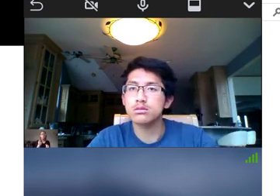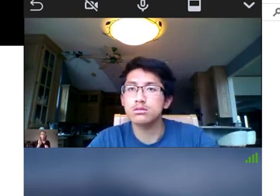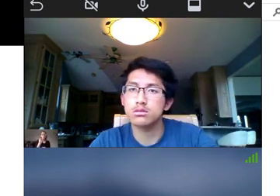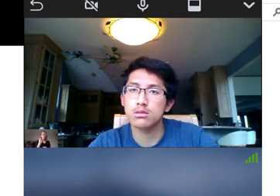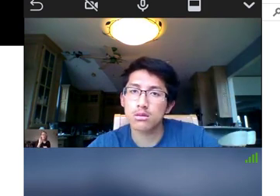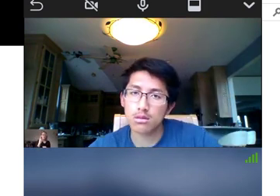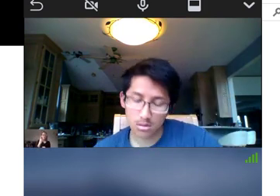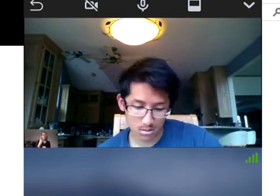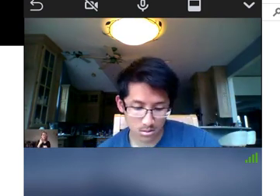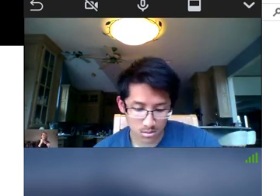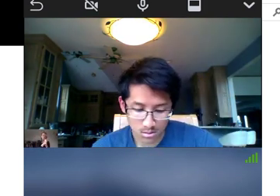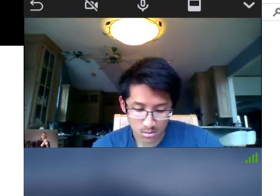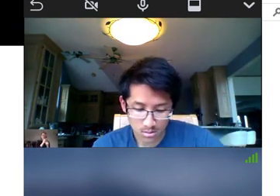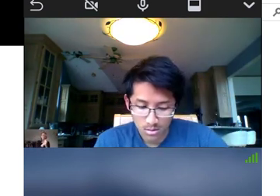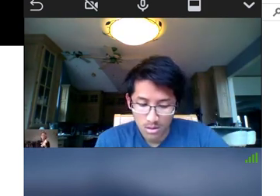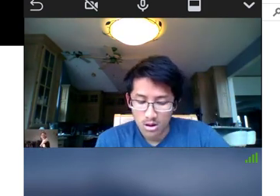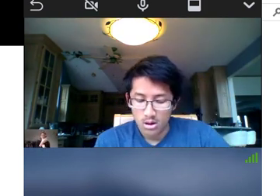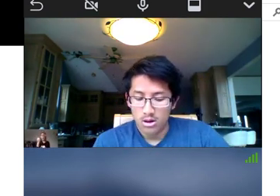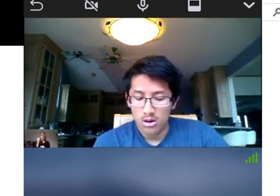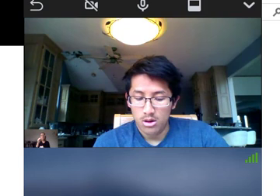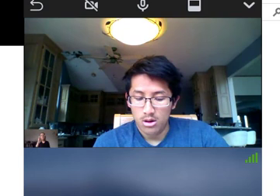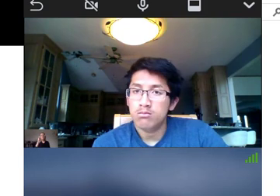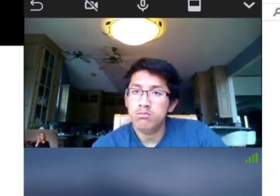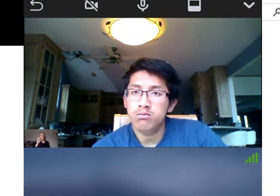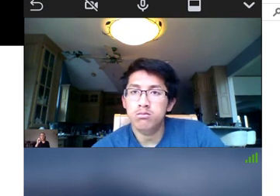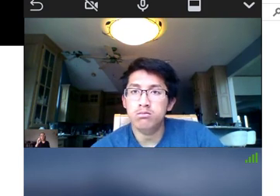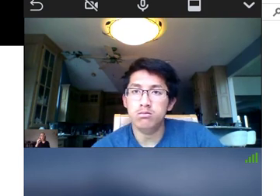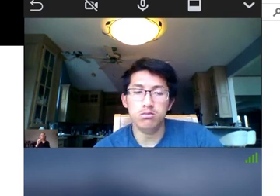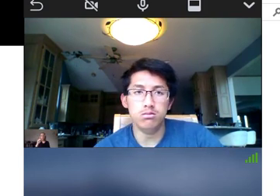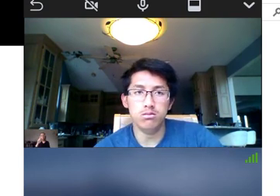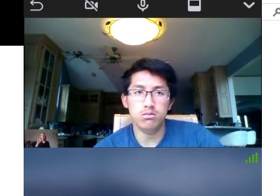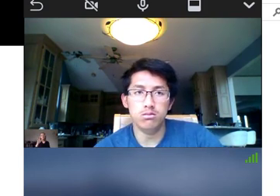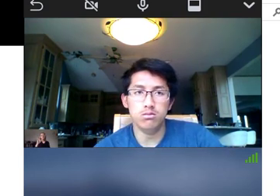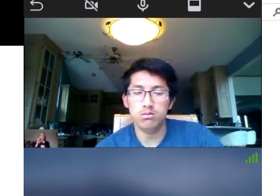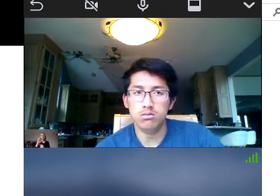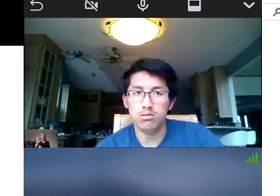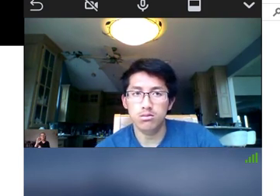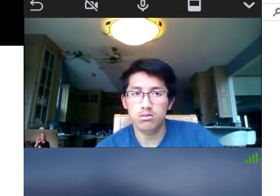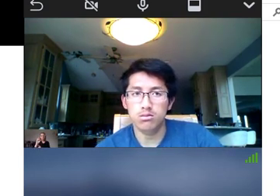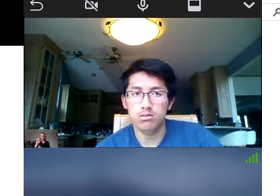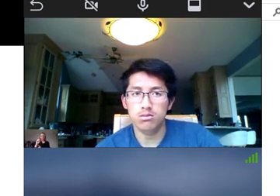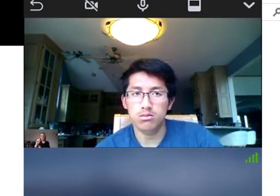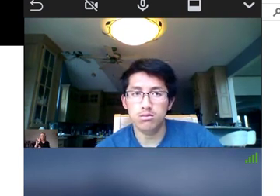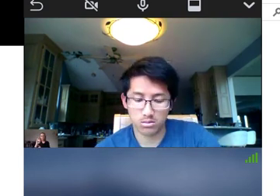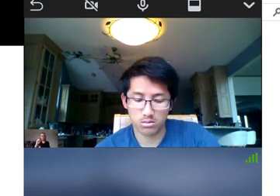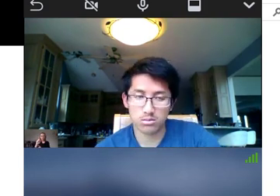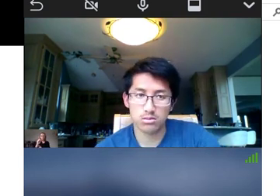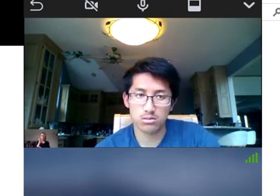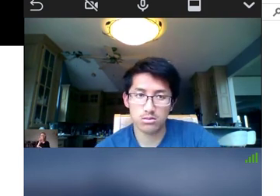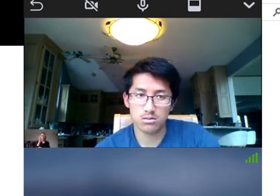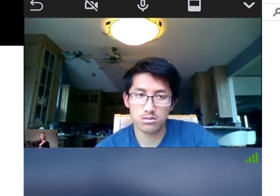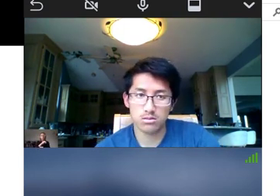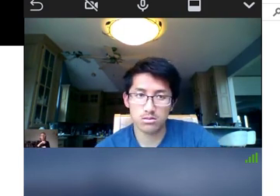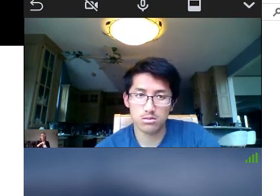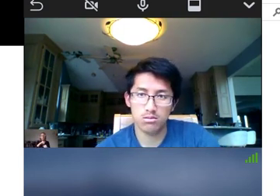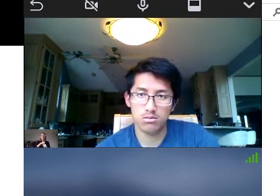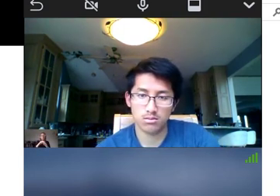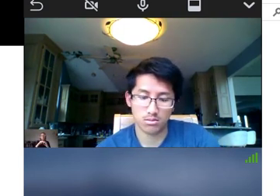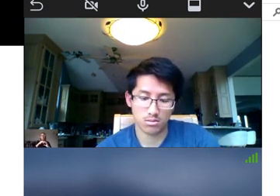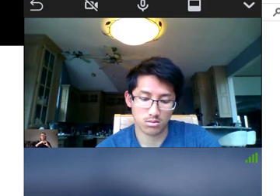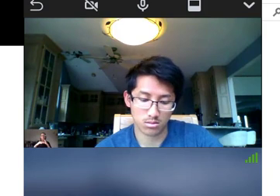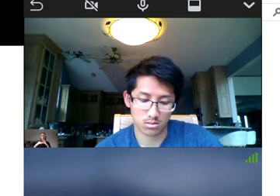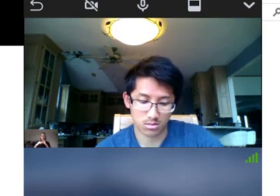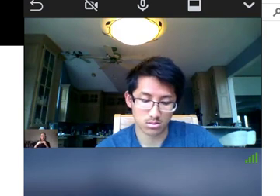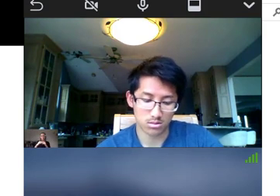now we're going to assume that we have internal flow, that these boundary layers in this 10 millimeter pipe are going to interfere with each other, the boundary